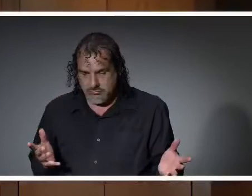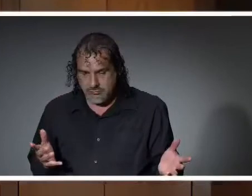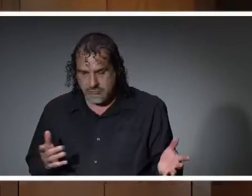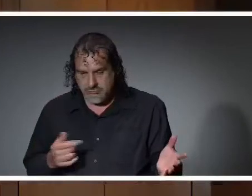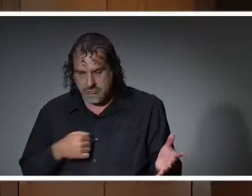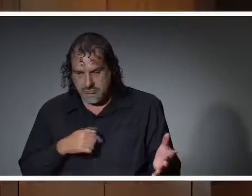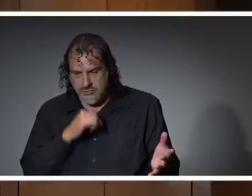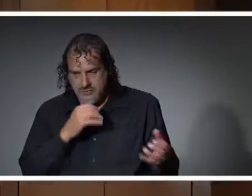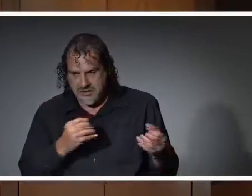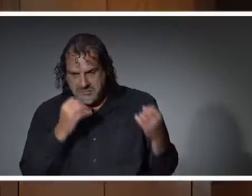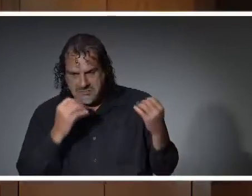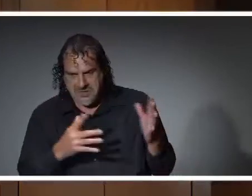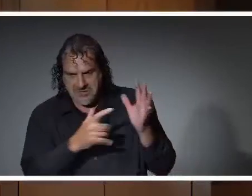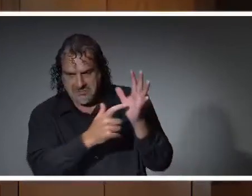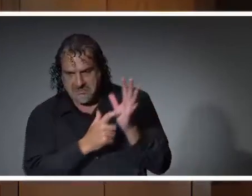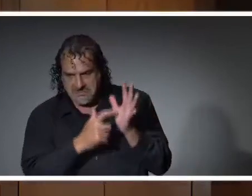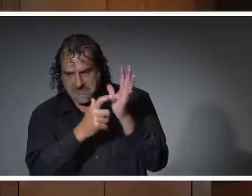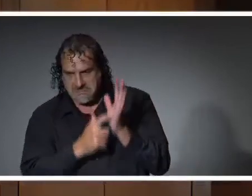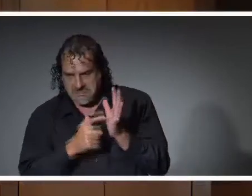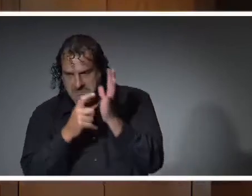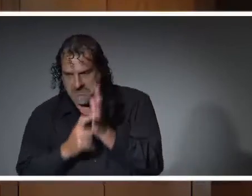many mandates there.